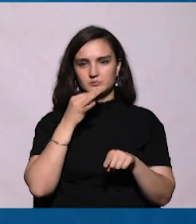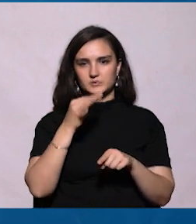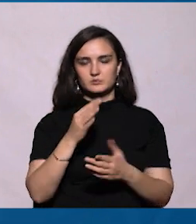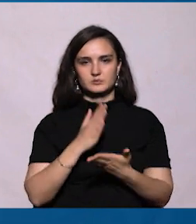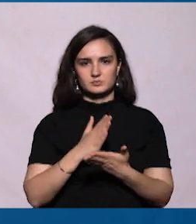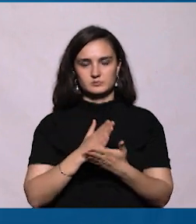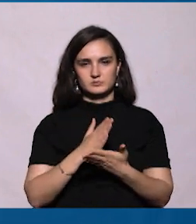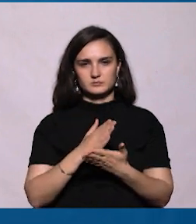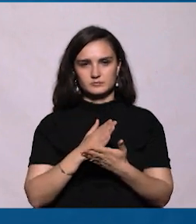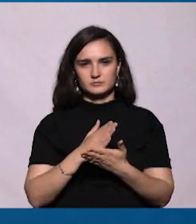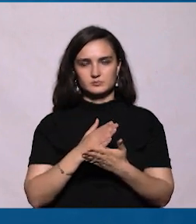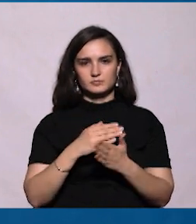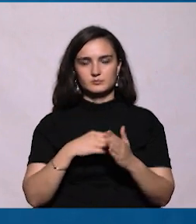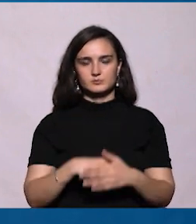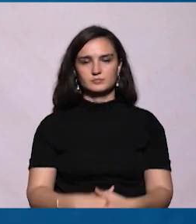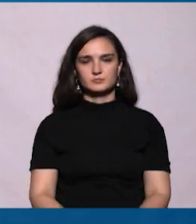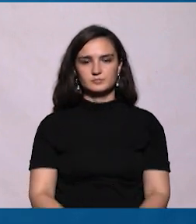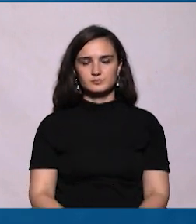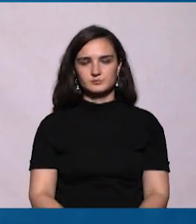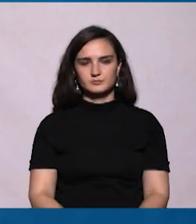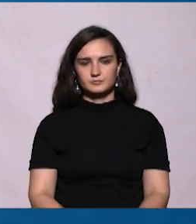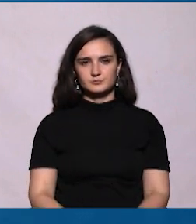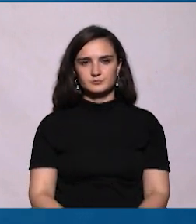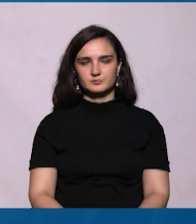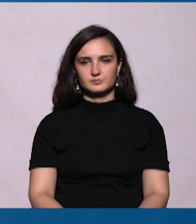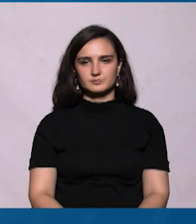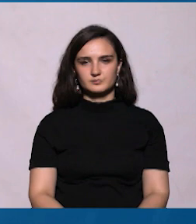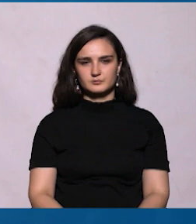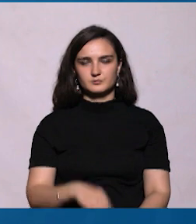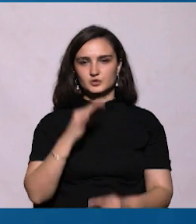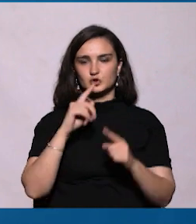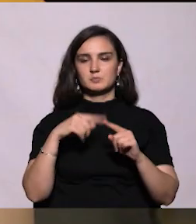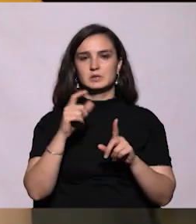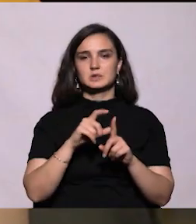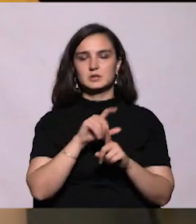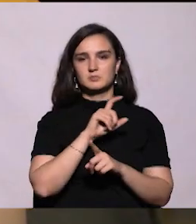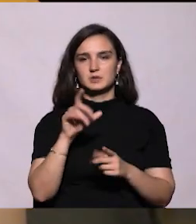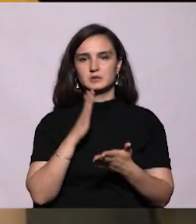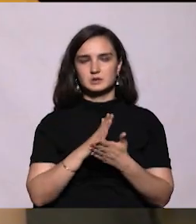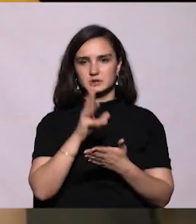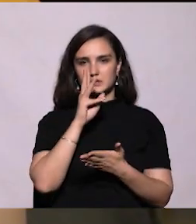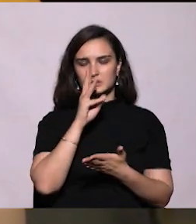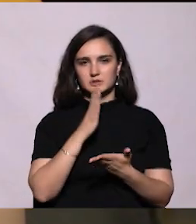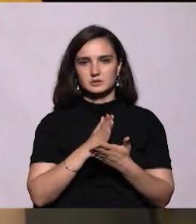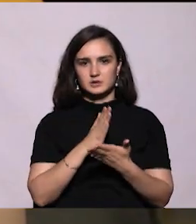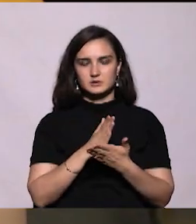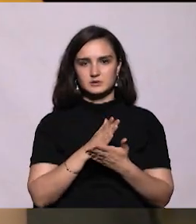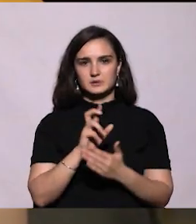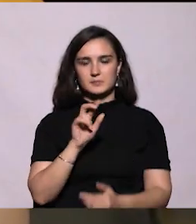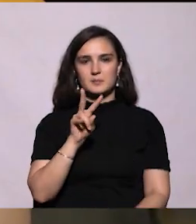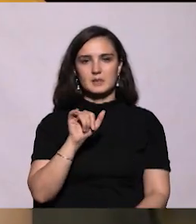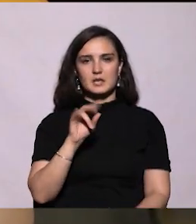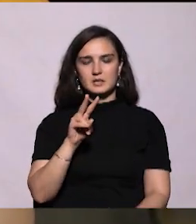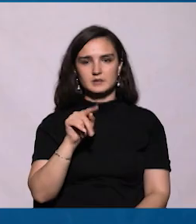is More than. Very good, Miss Sophie. And our next sentence is salaries are blank